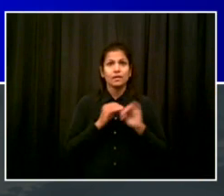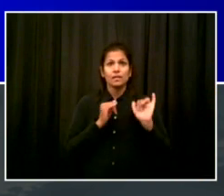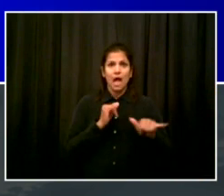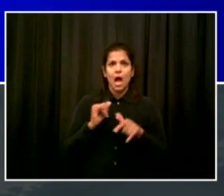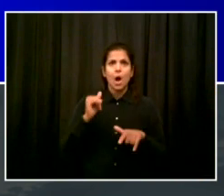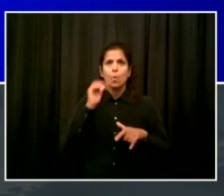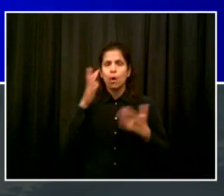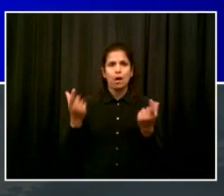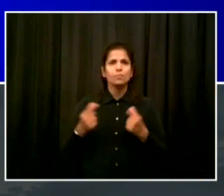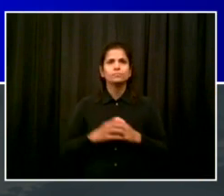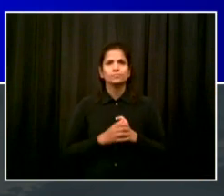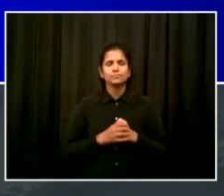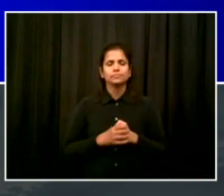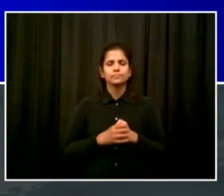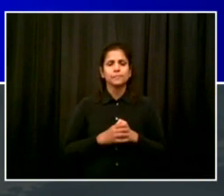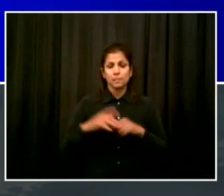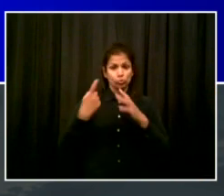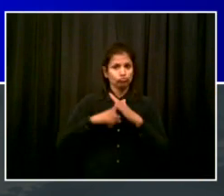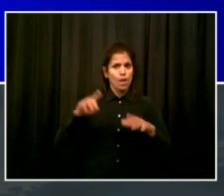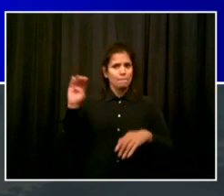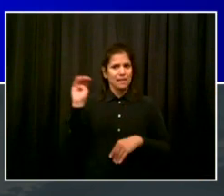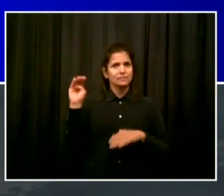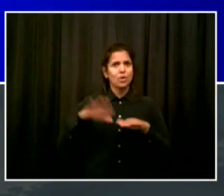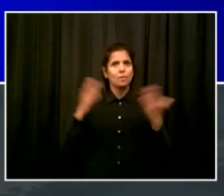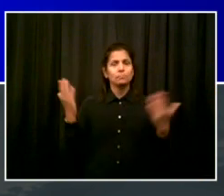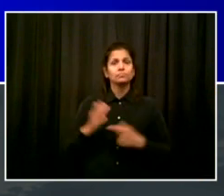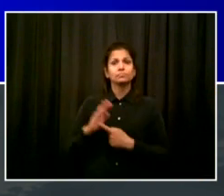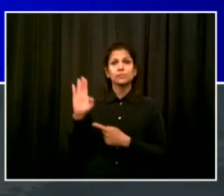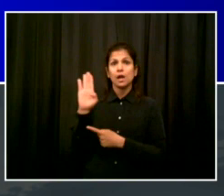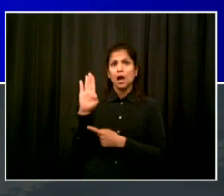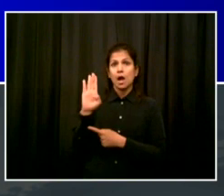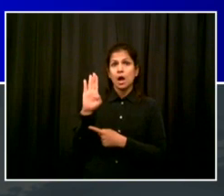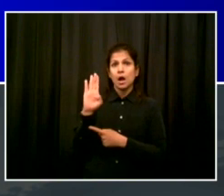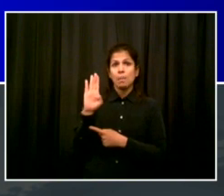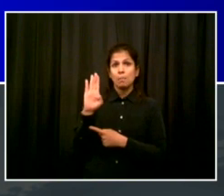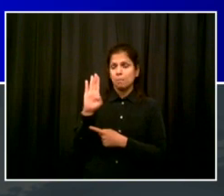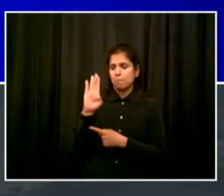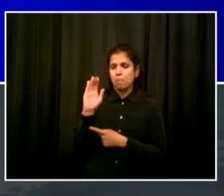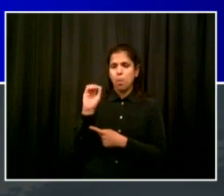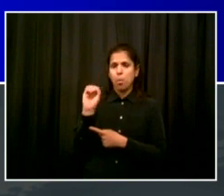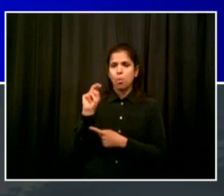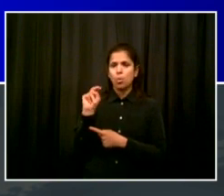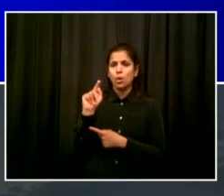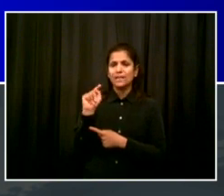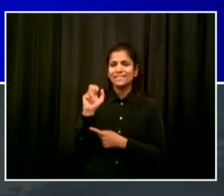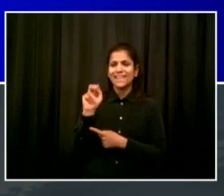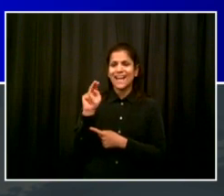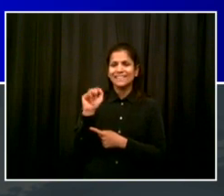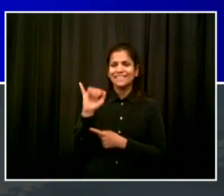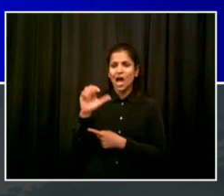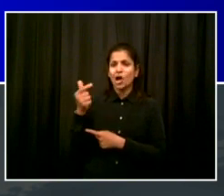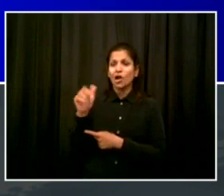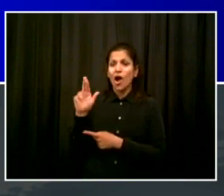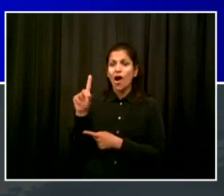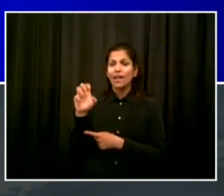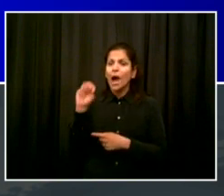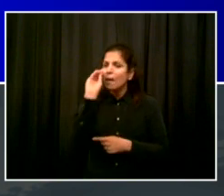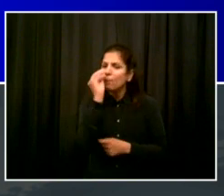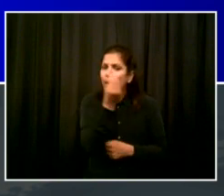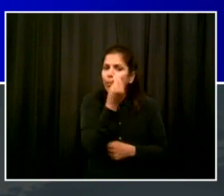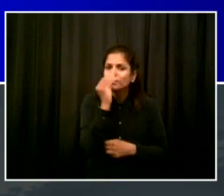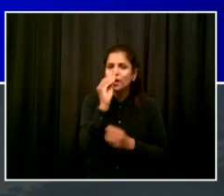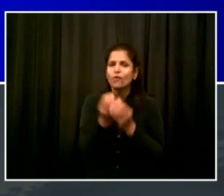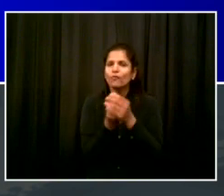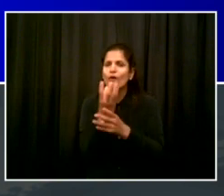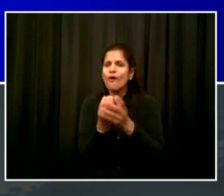like botanical gardens and zoos, for example. They can reopen, but at reduced capacity, 33% capacity.